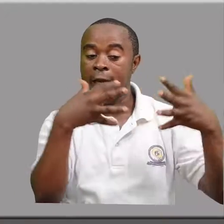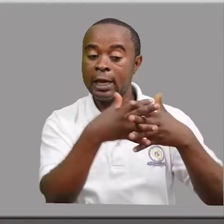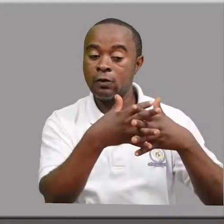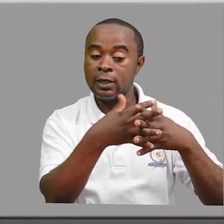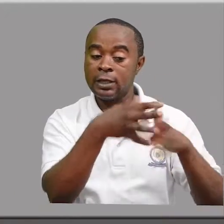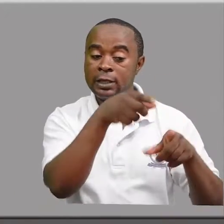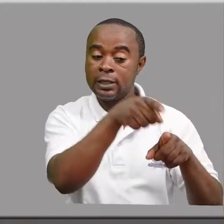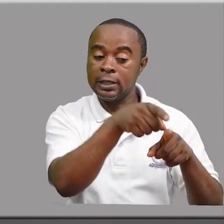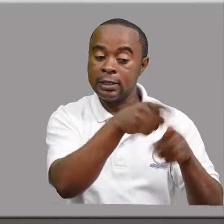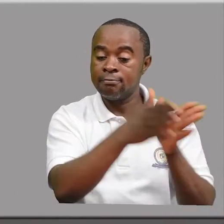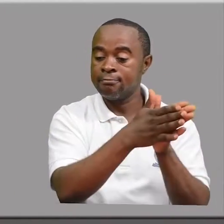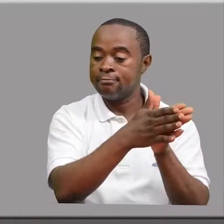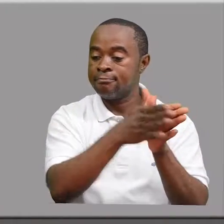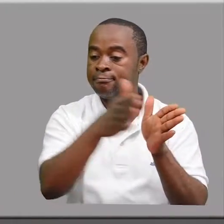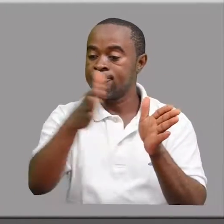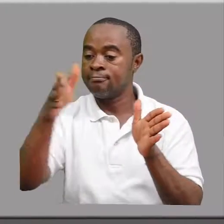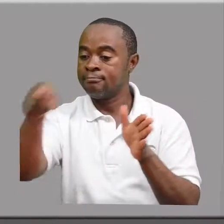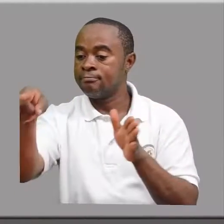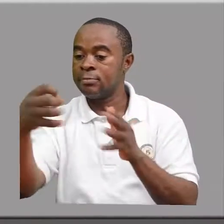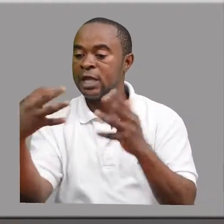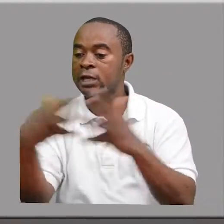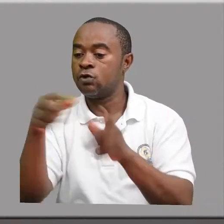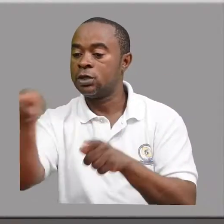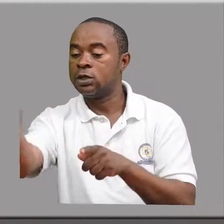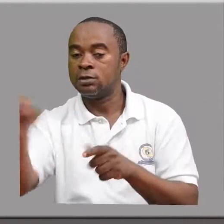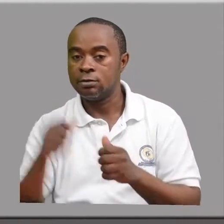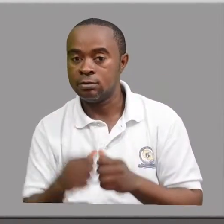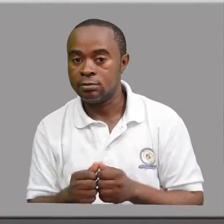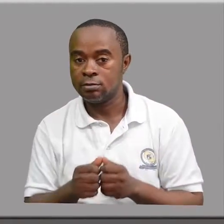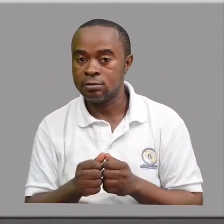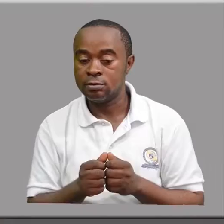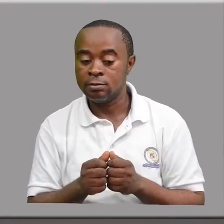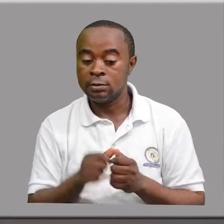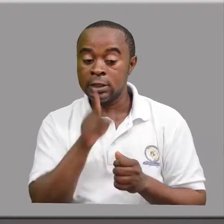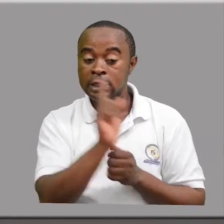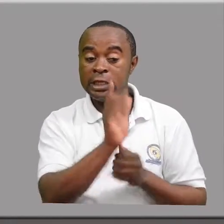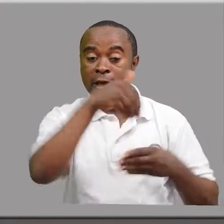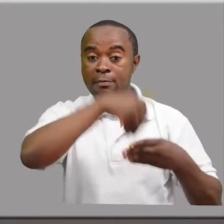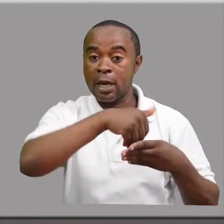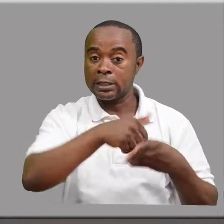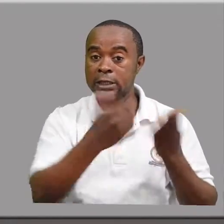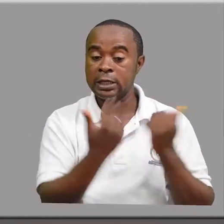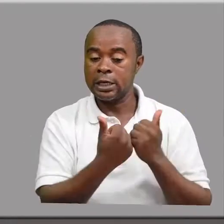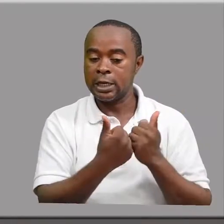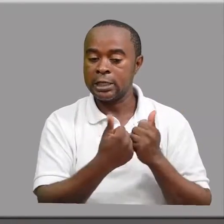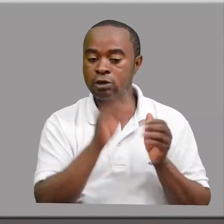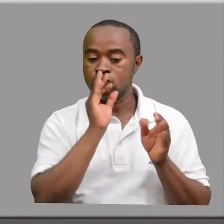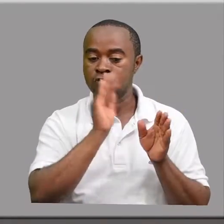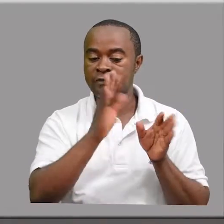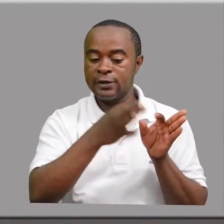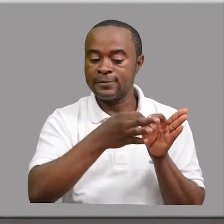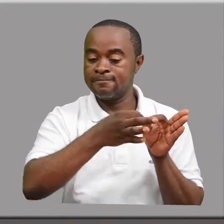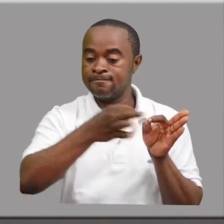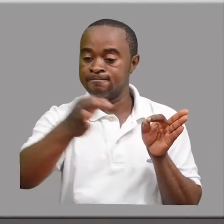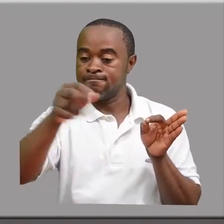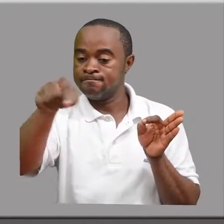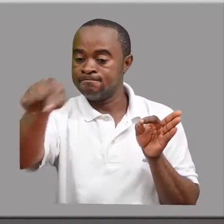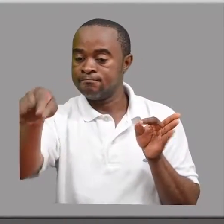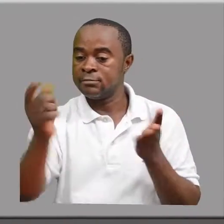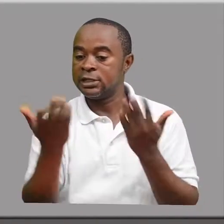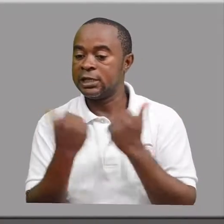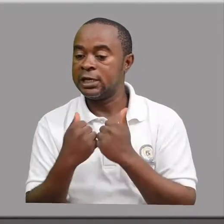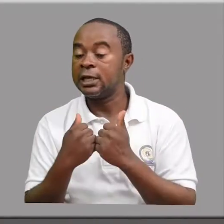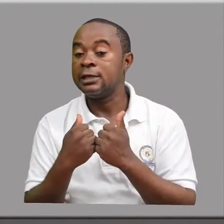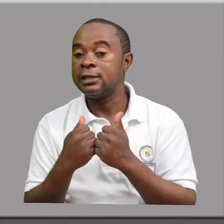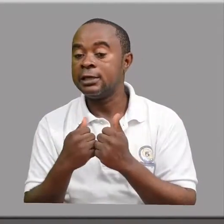this packet need to travel from one network to another network, it needs